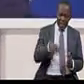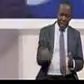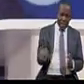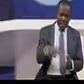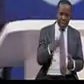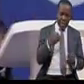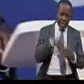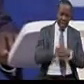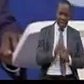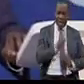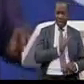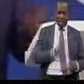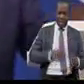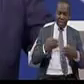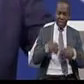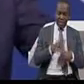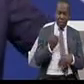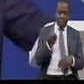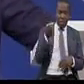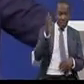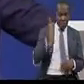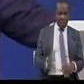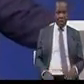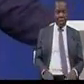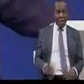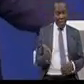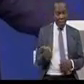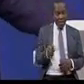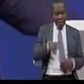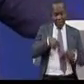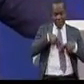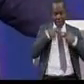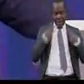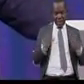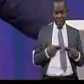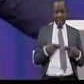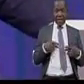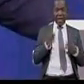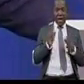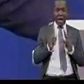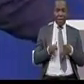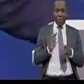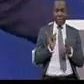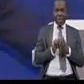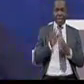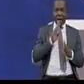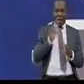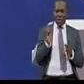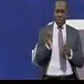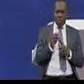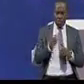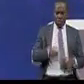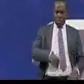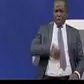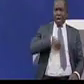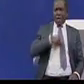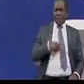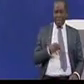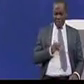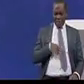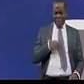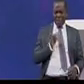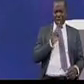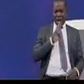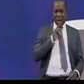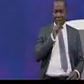that harlot. If anybody is to perish, she would perish, but I will not perish. It is not by self-righteousness, it is